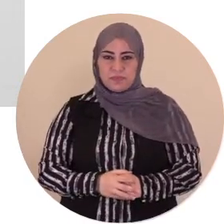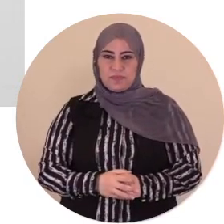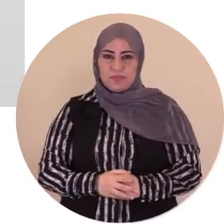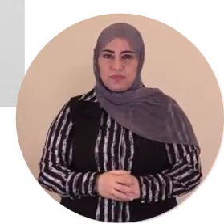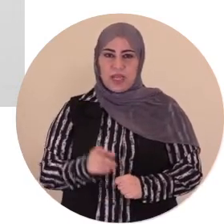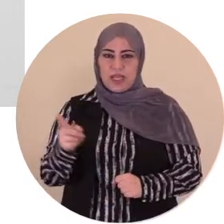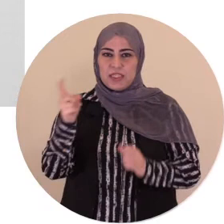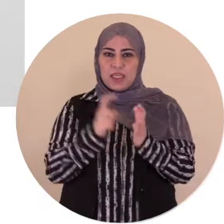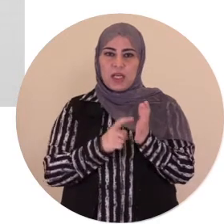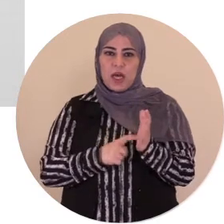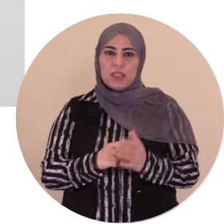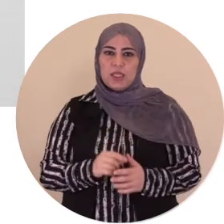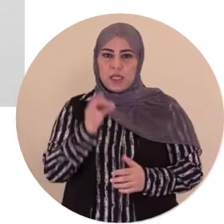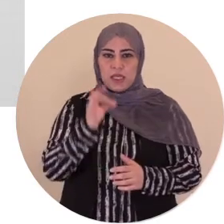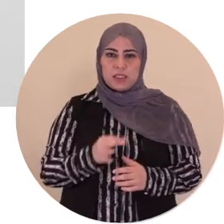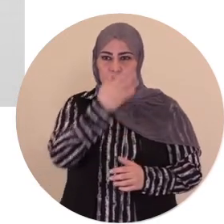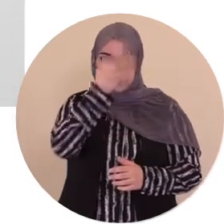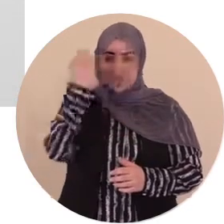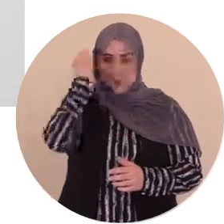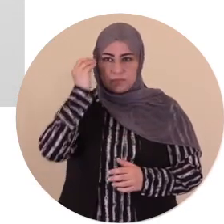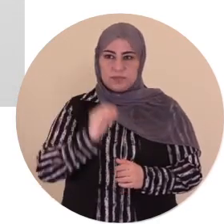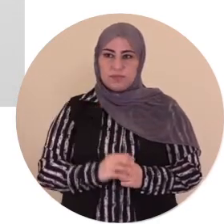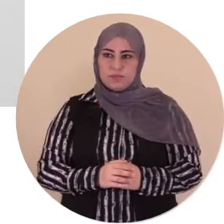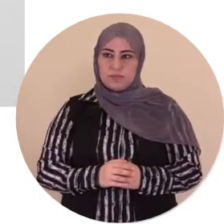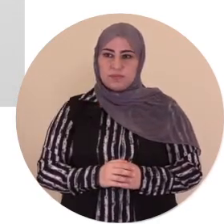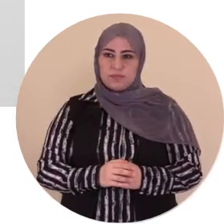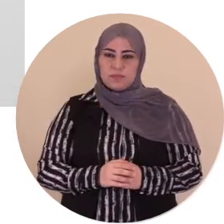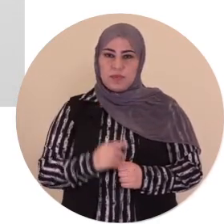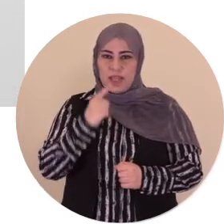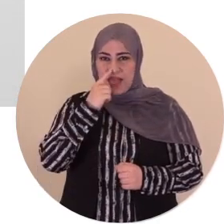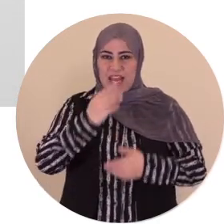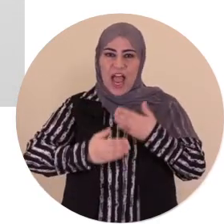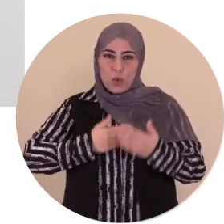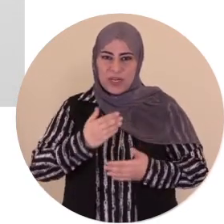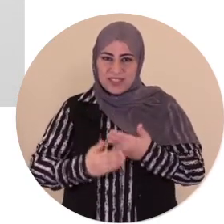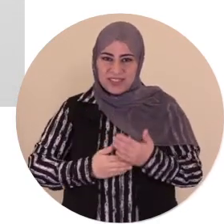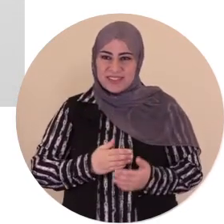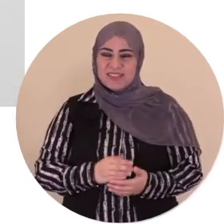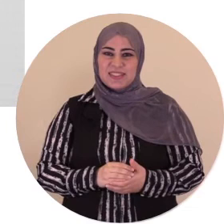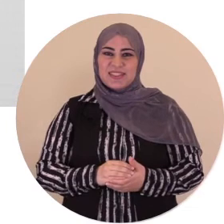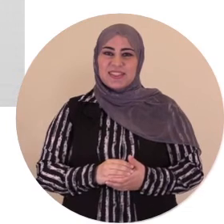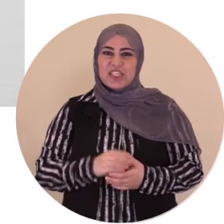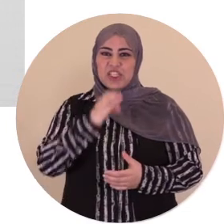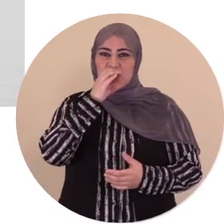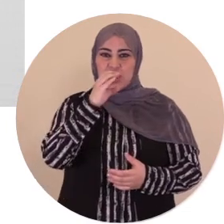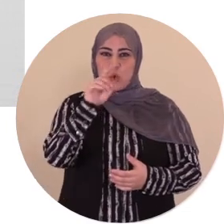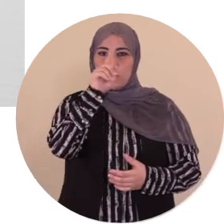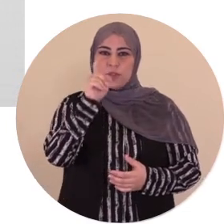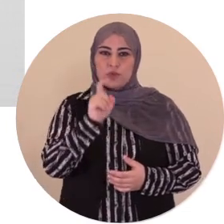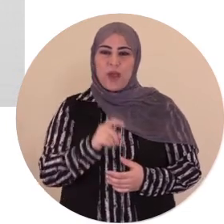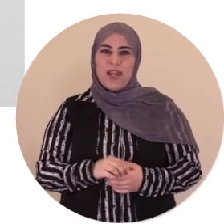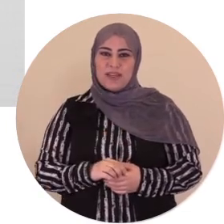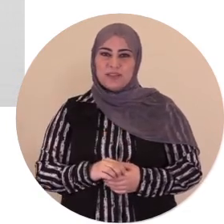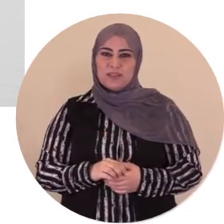plus by plus subject. And now it's time to try some examples. I want you to change the following